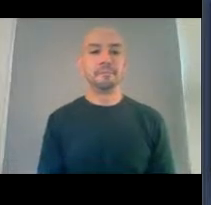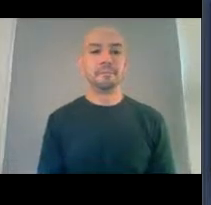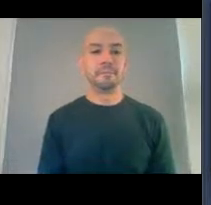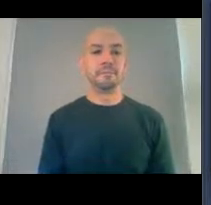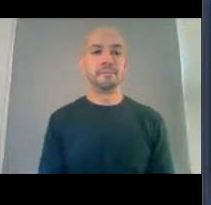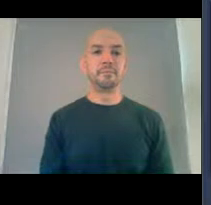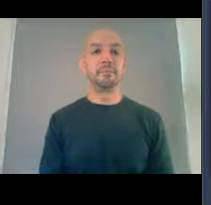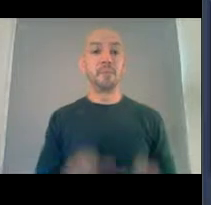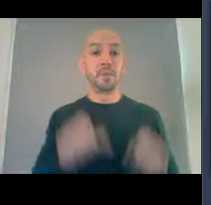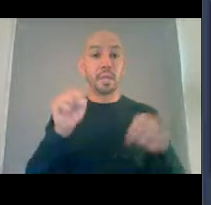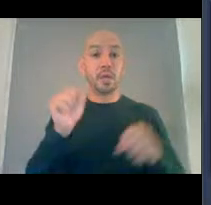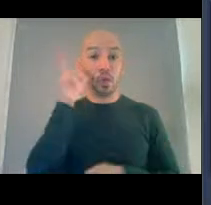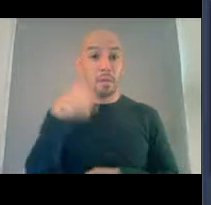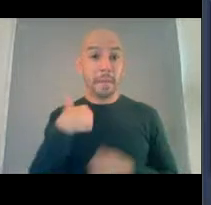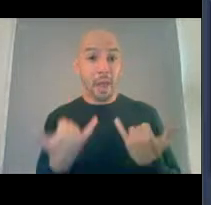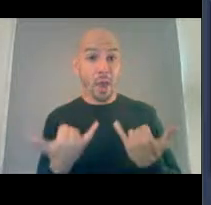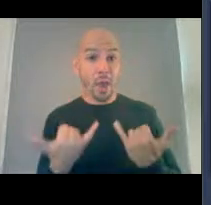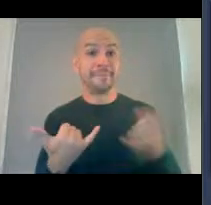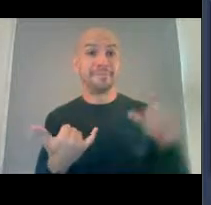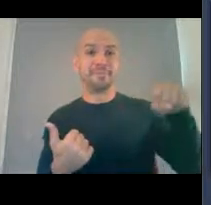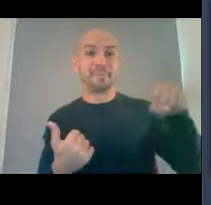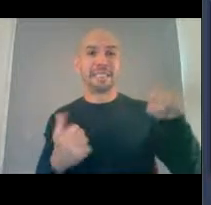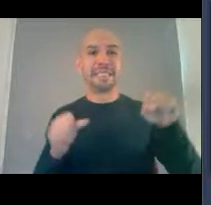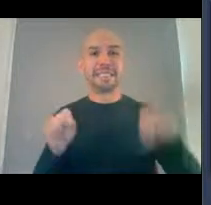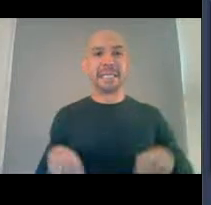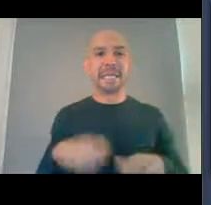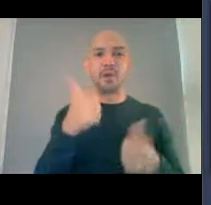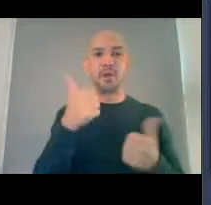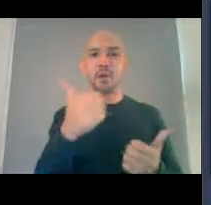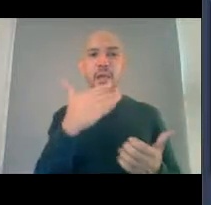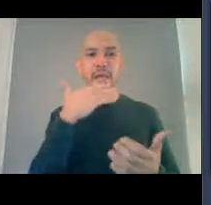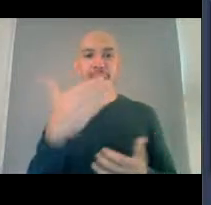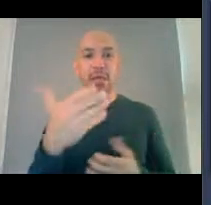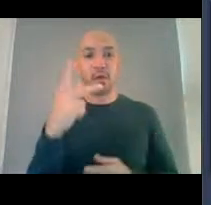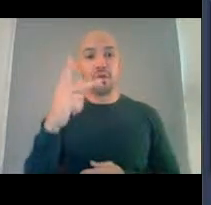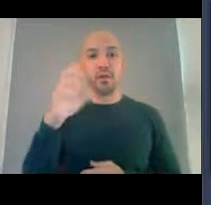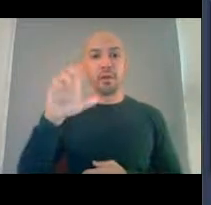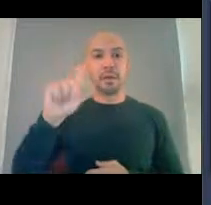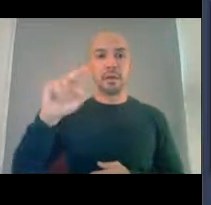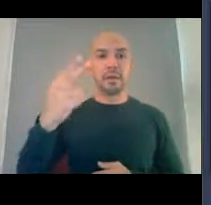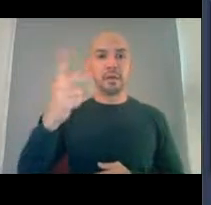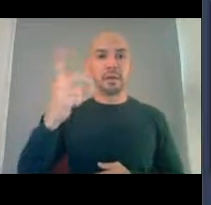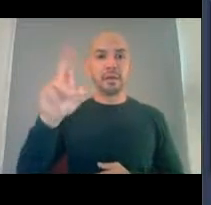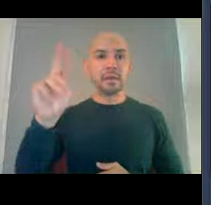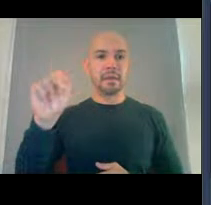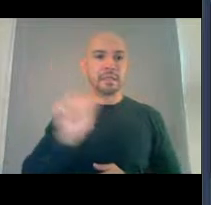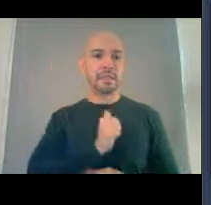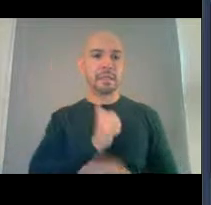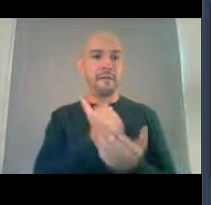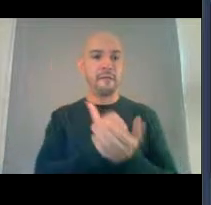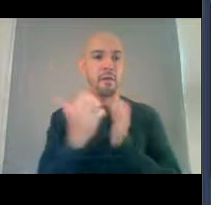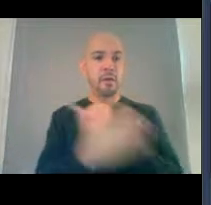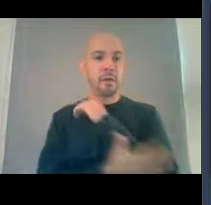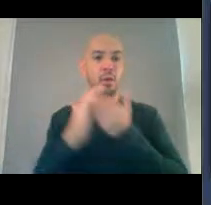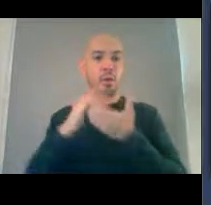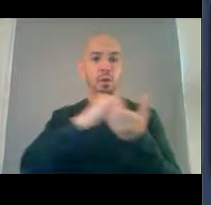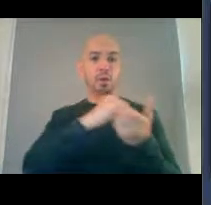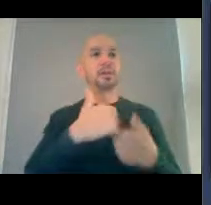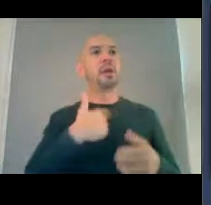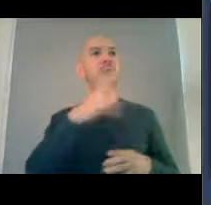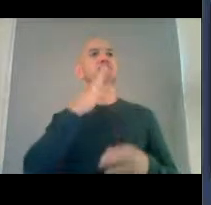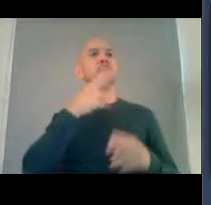can you hear me now yes we can that's great thank you uh keith's done self-help counties coalition i will be brief all as